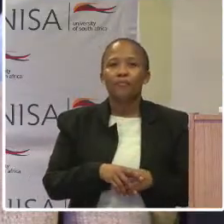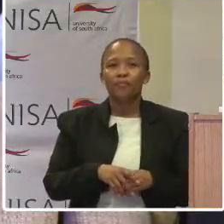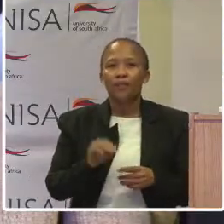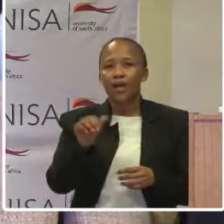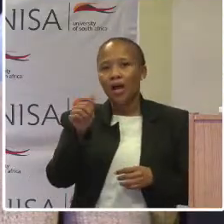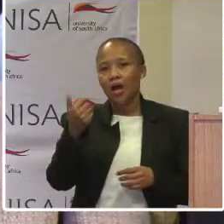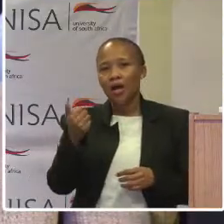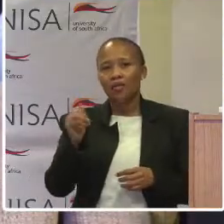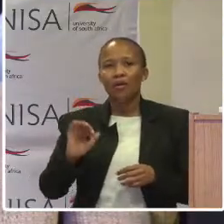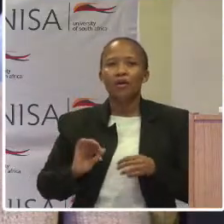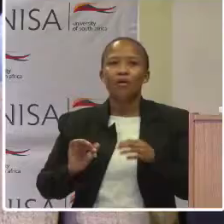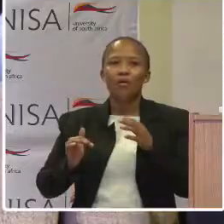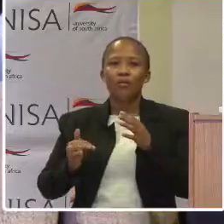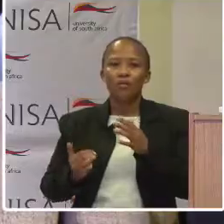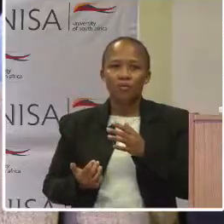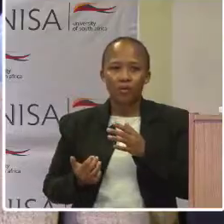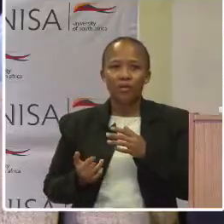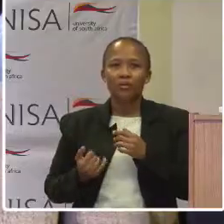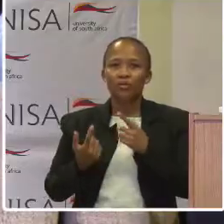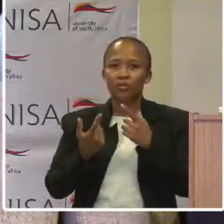coordinating some of them. Well, not